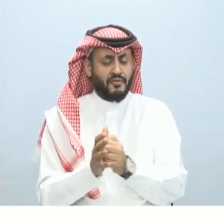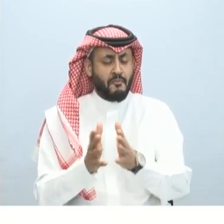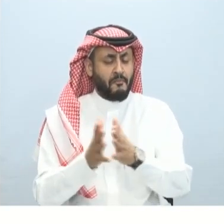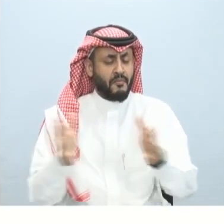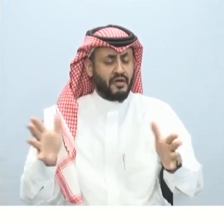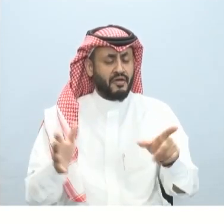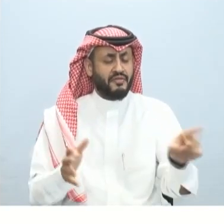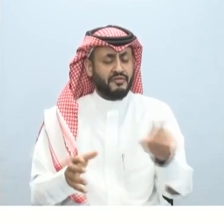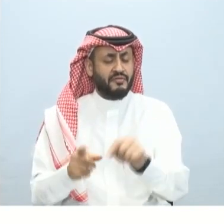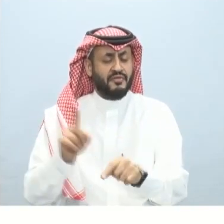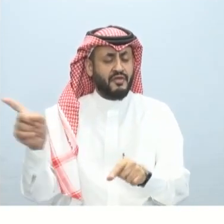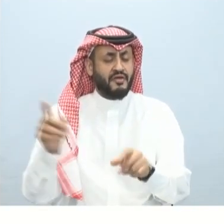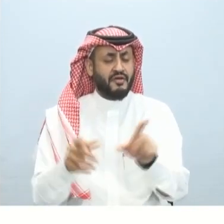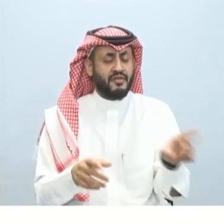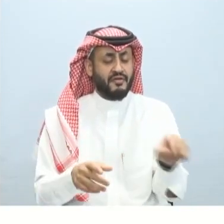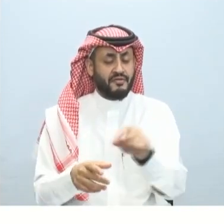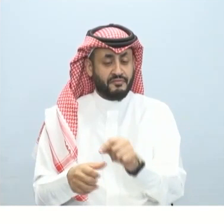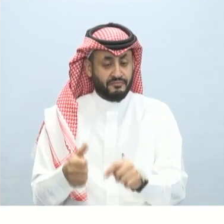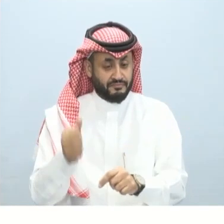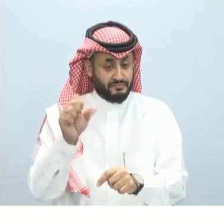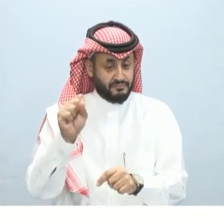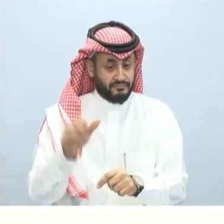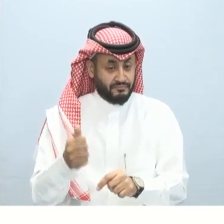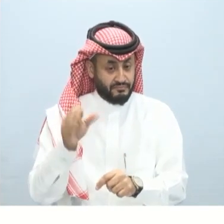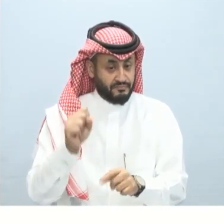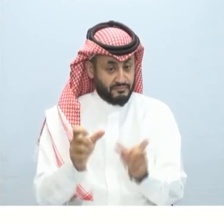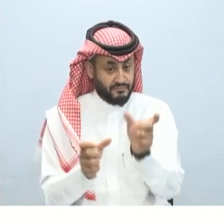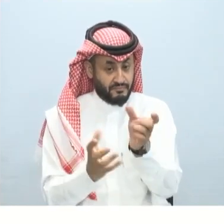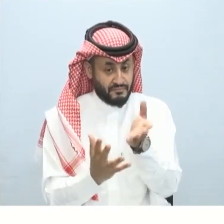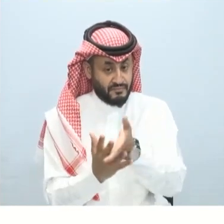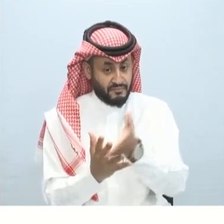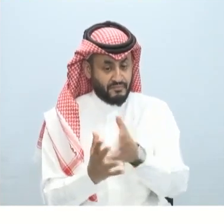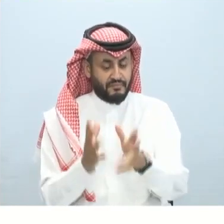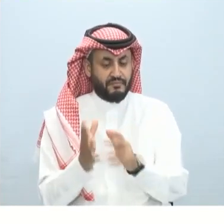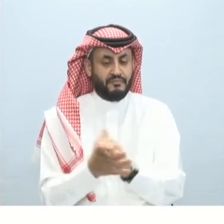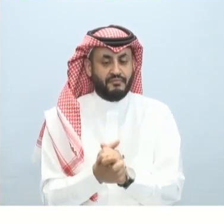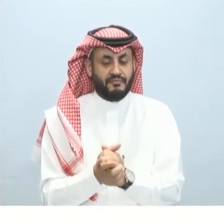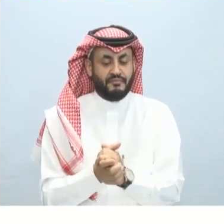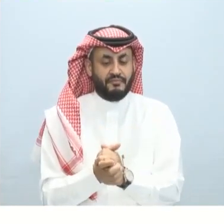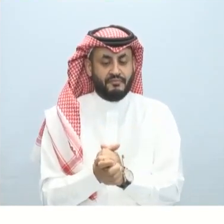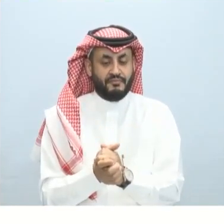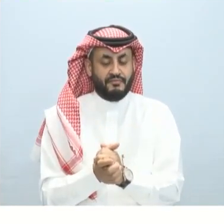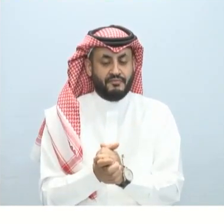as that one. So we have here, these are different examples for positive comparison.